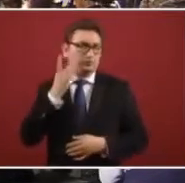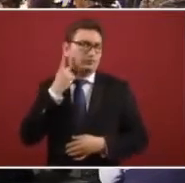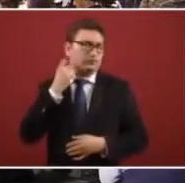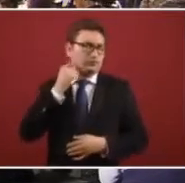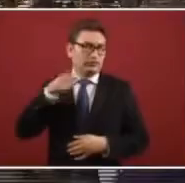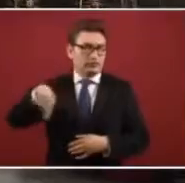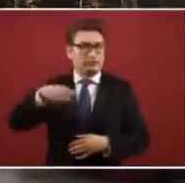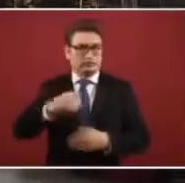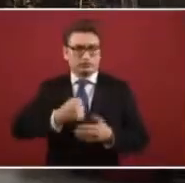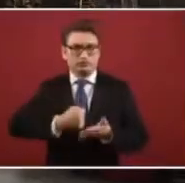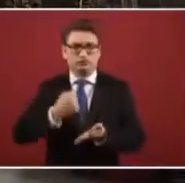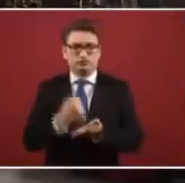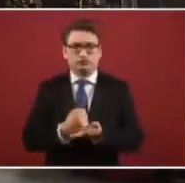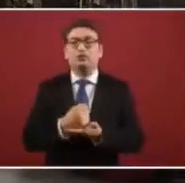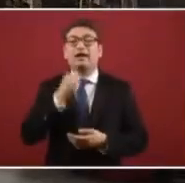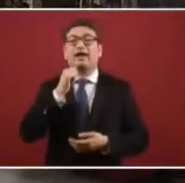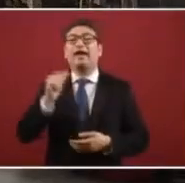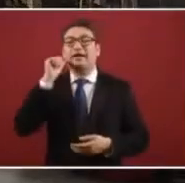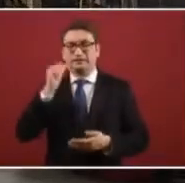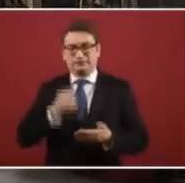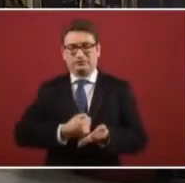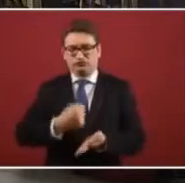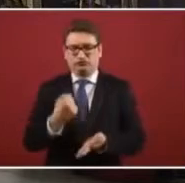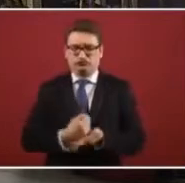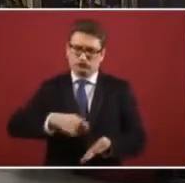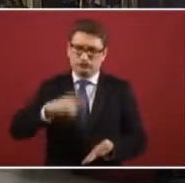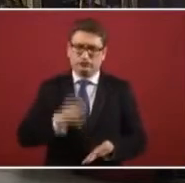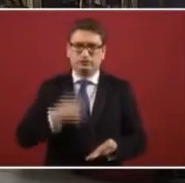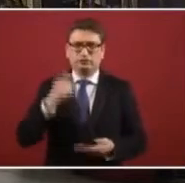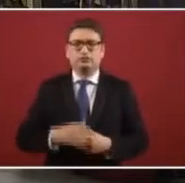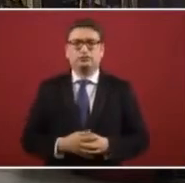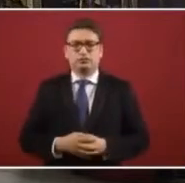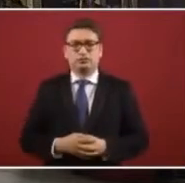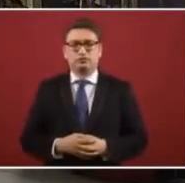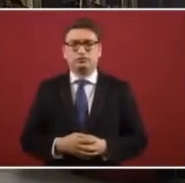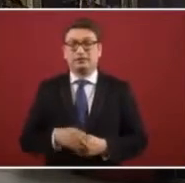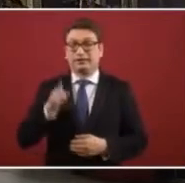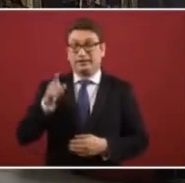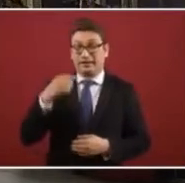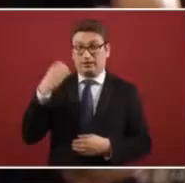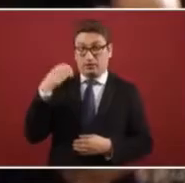So do you think the Congress of Oaxaca,